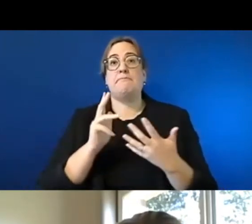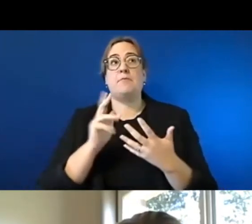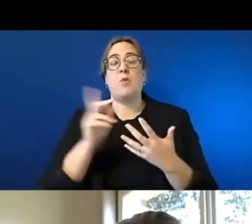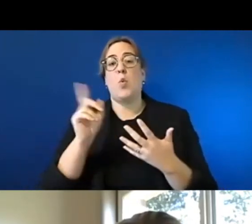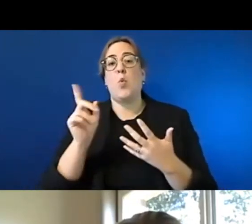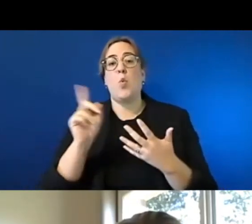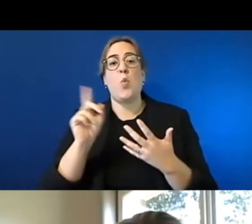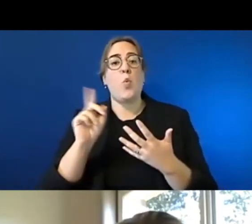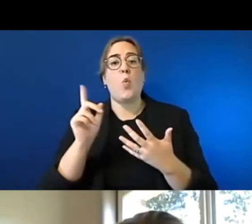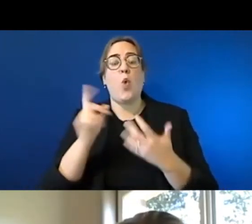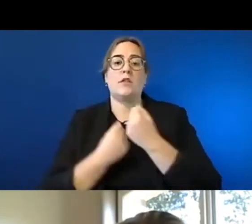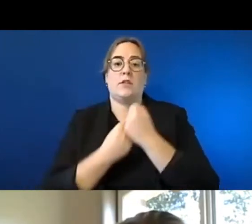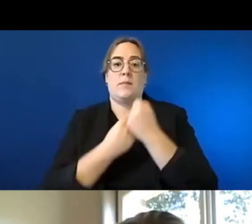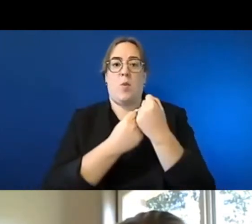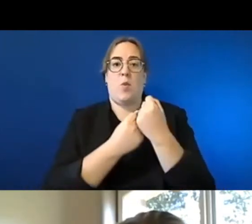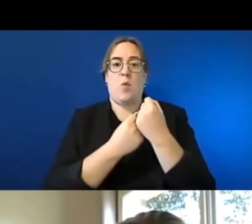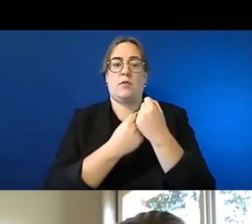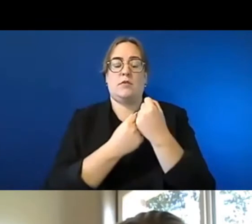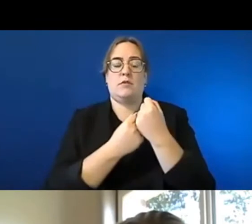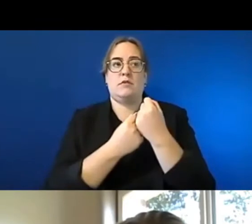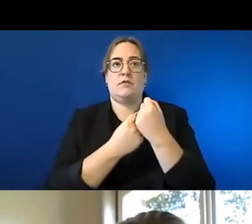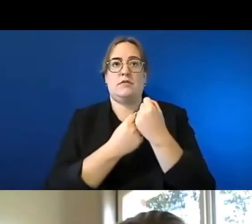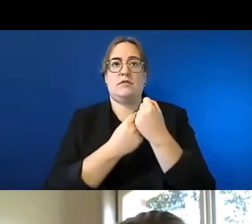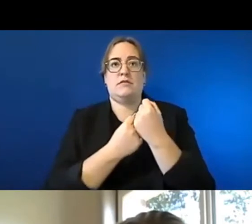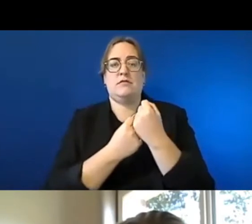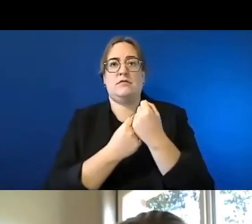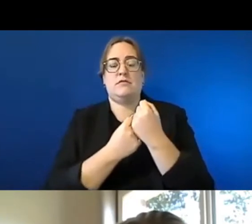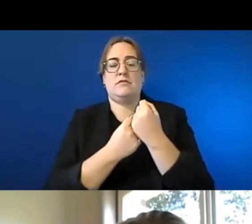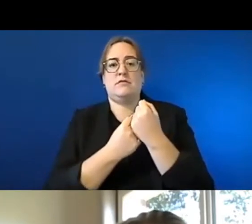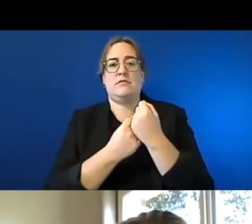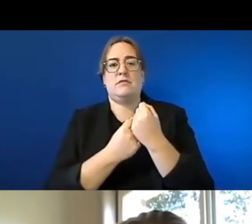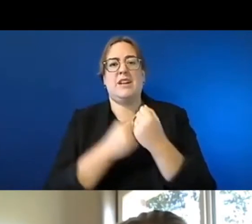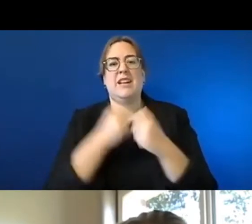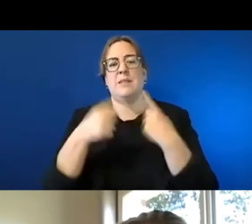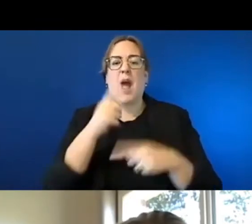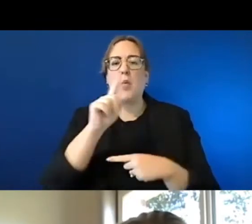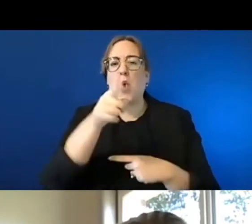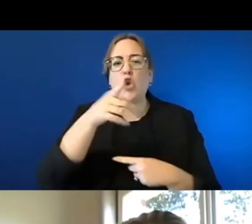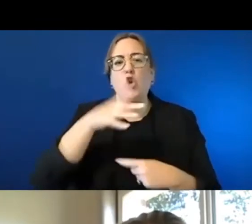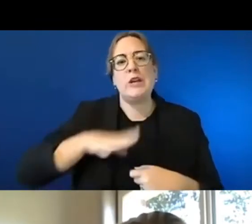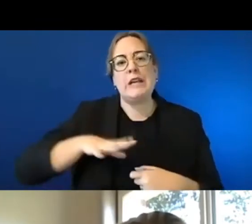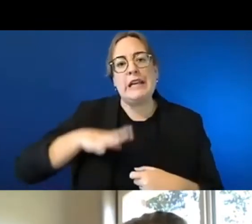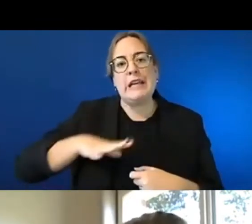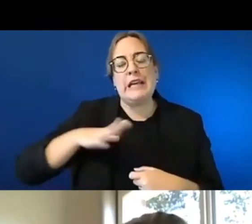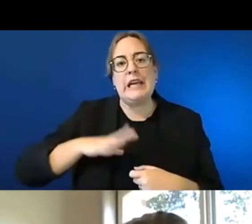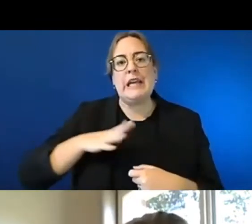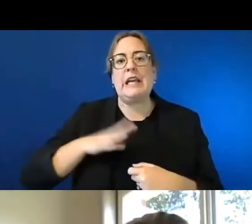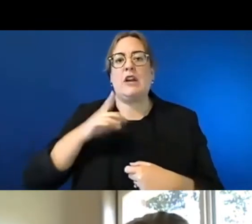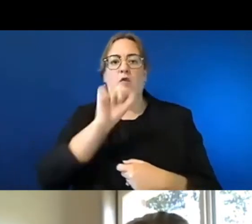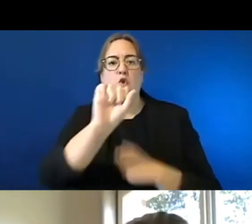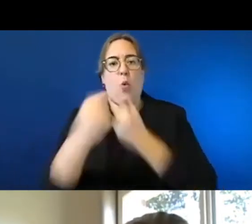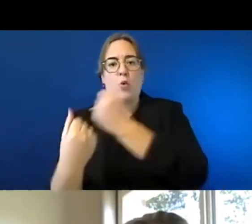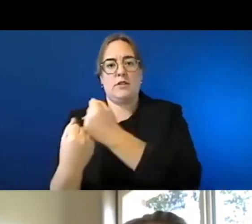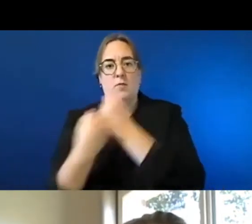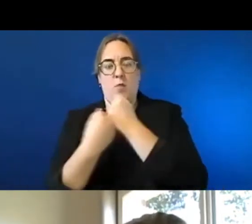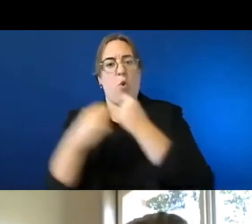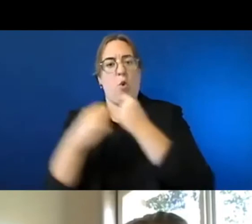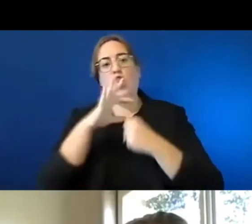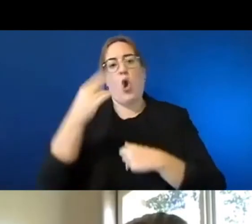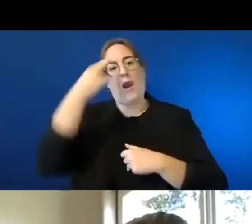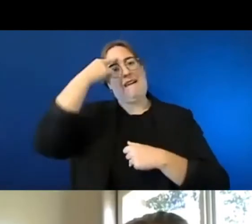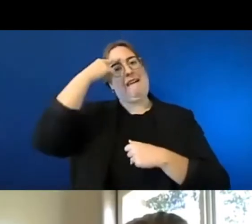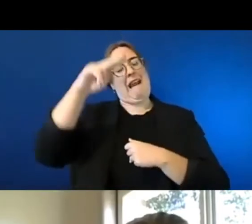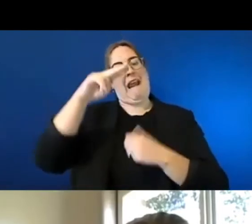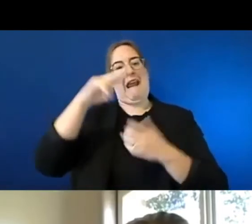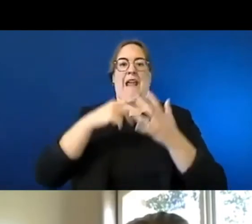the support. It's more about sharing what you need in terms of support rather than what the name of your condition is, for